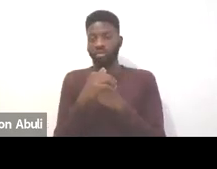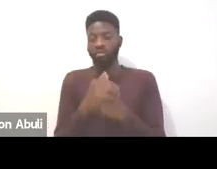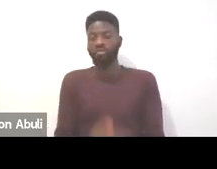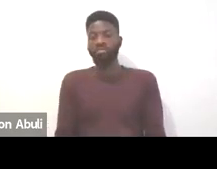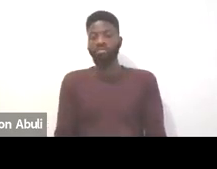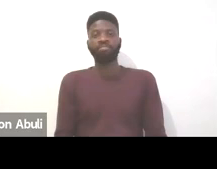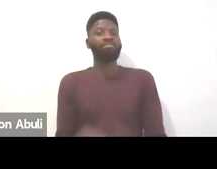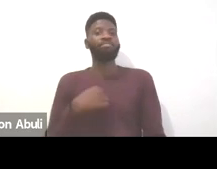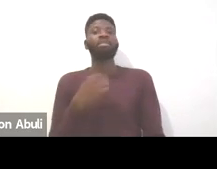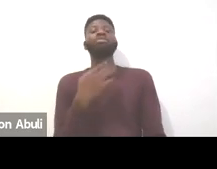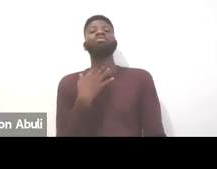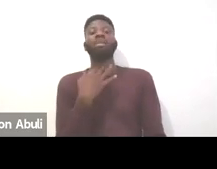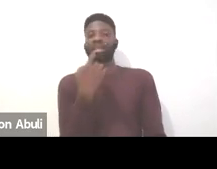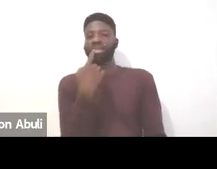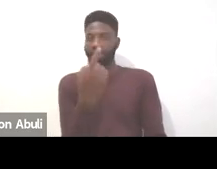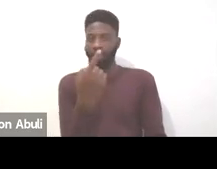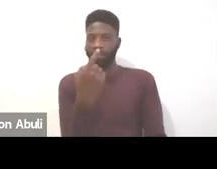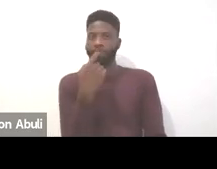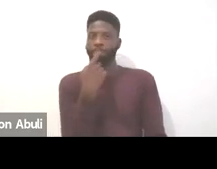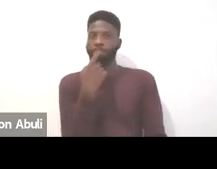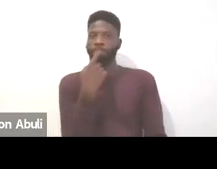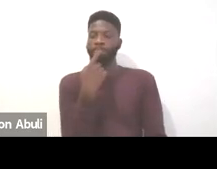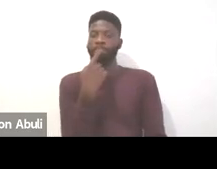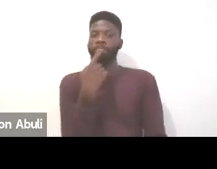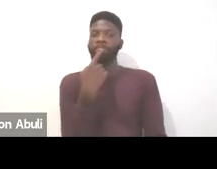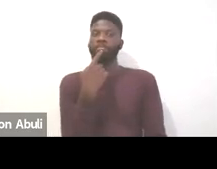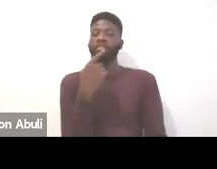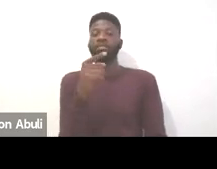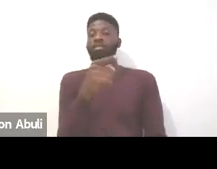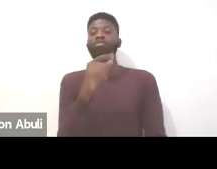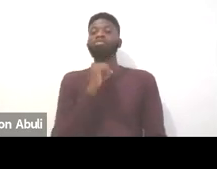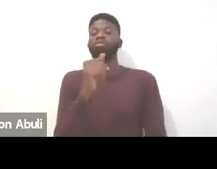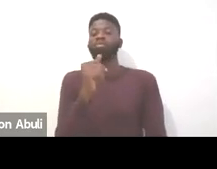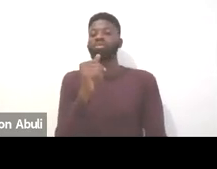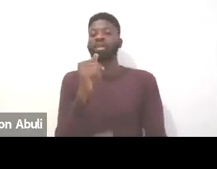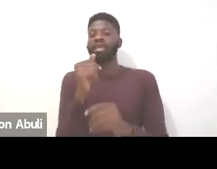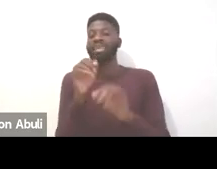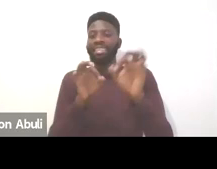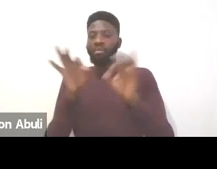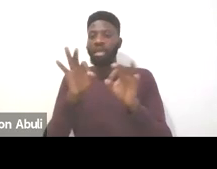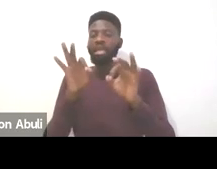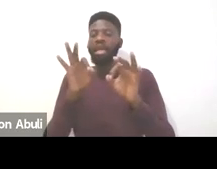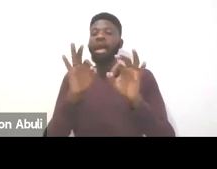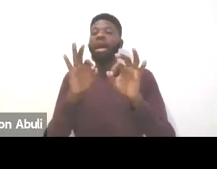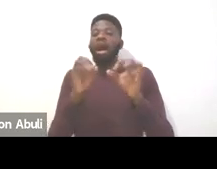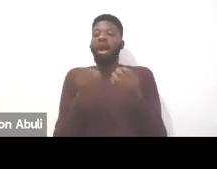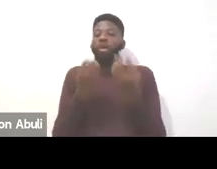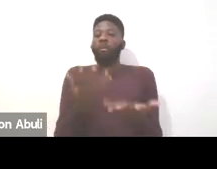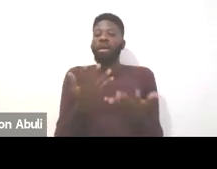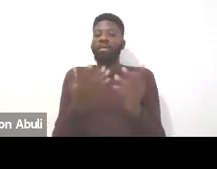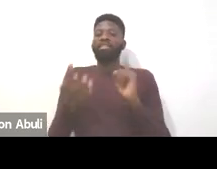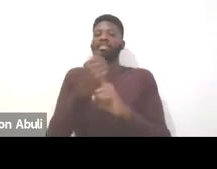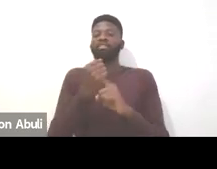I'd like to say that they did not quantify their achievements or abilities. You